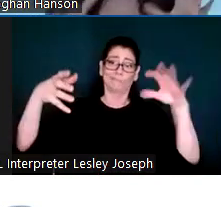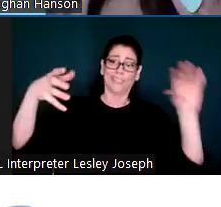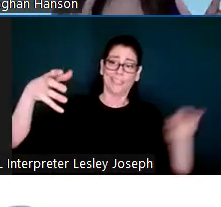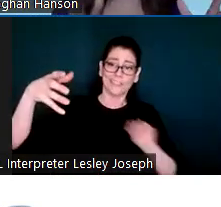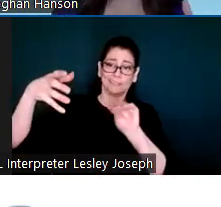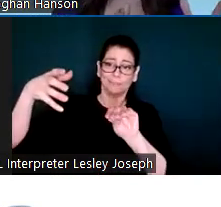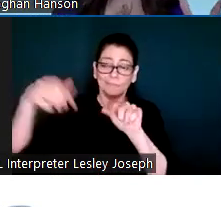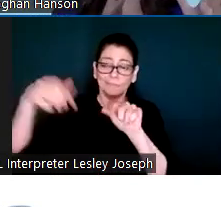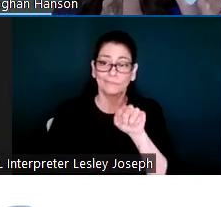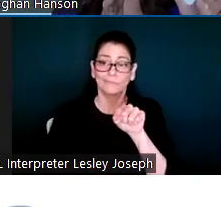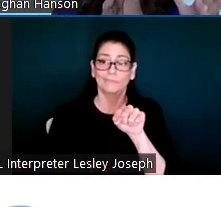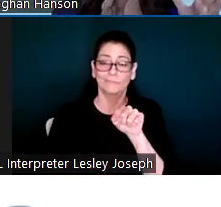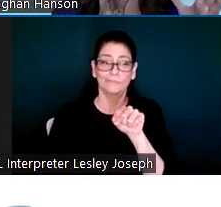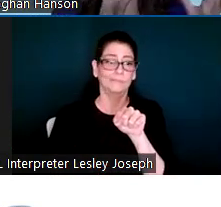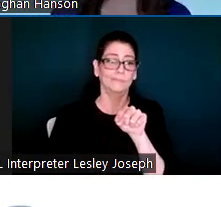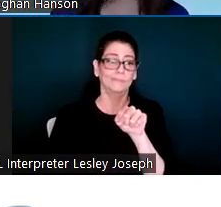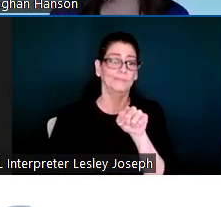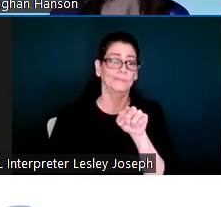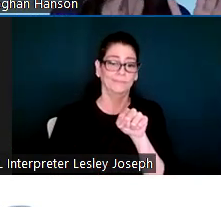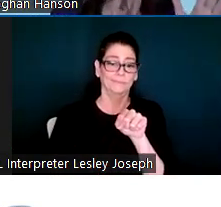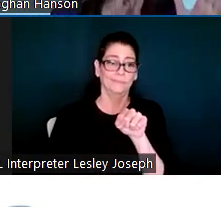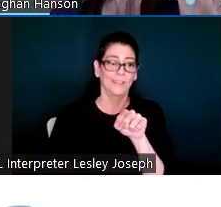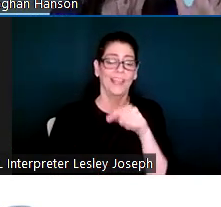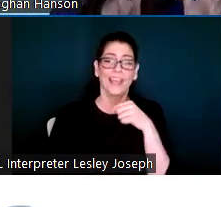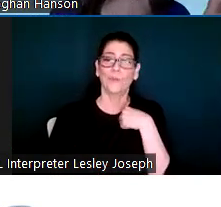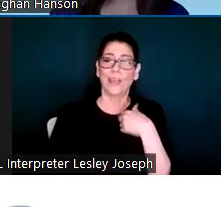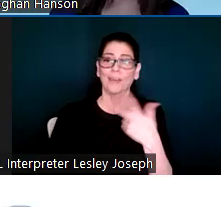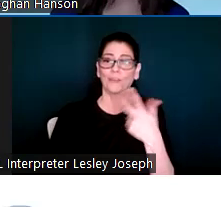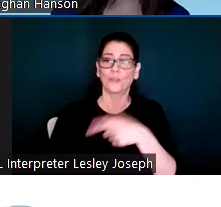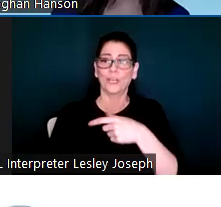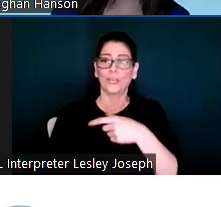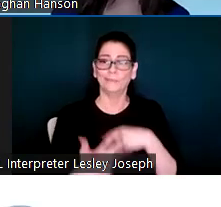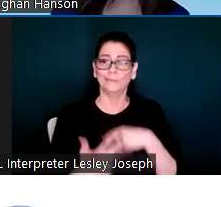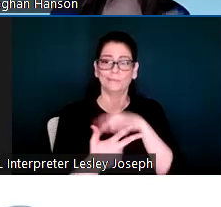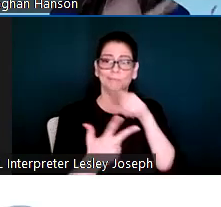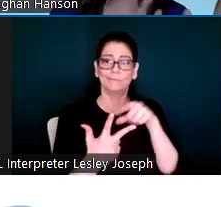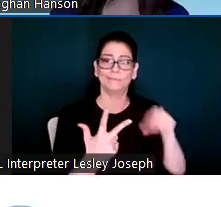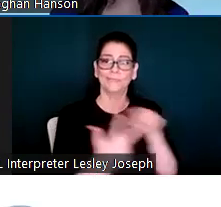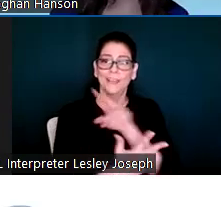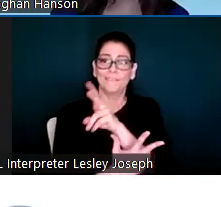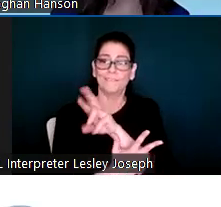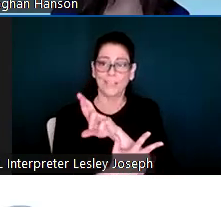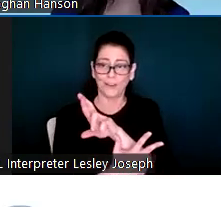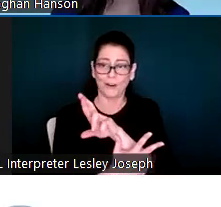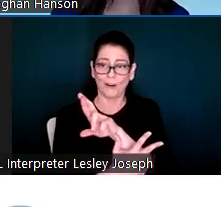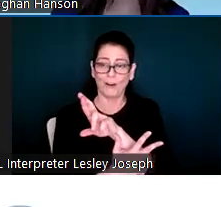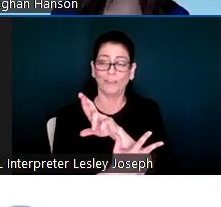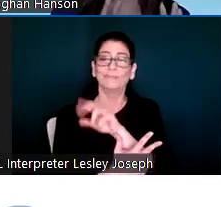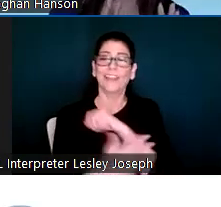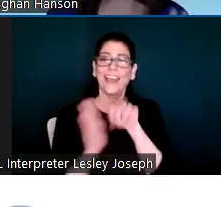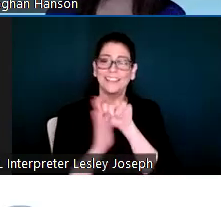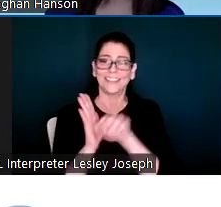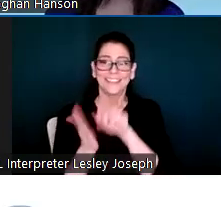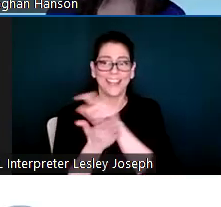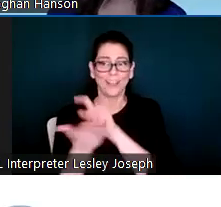And within that, we have three what we call pillars. And so the VR program is one pillar. It has its own state statute with a